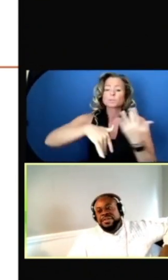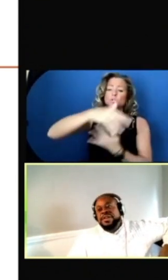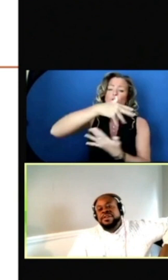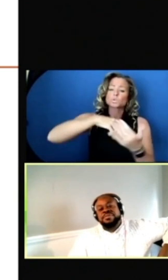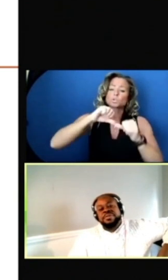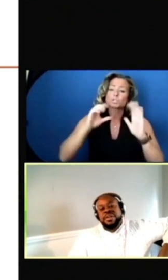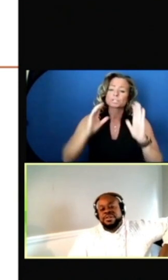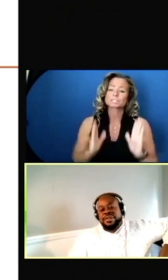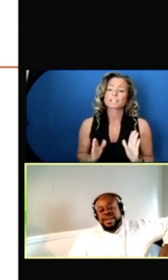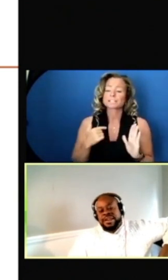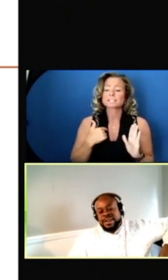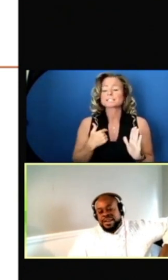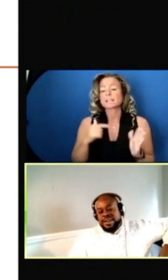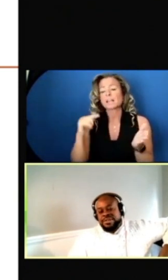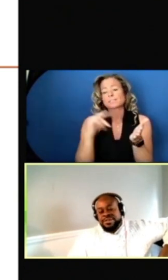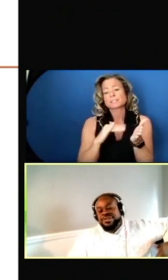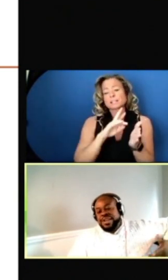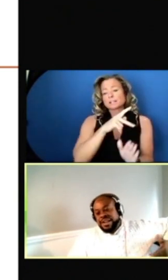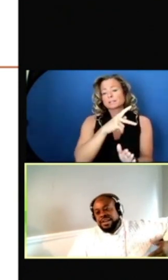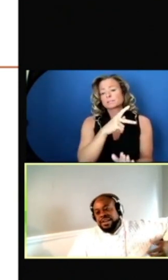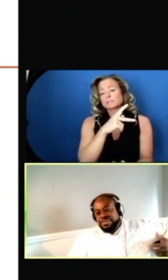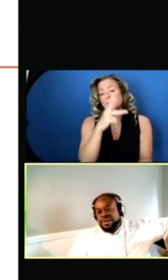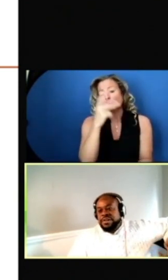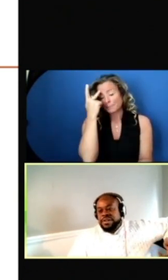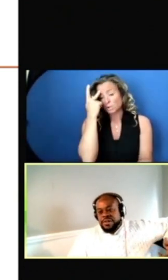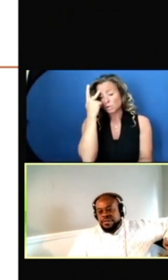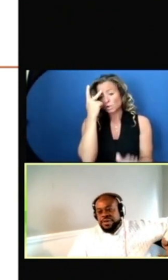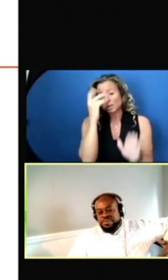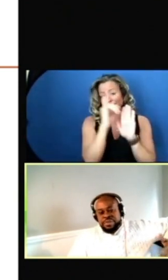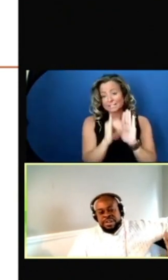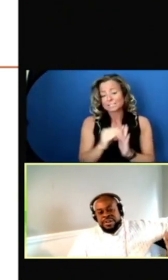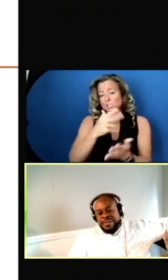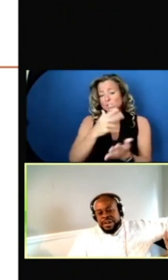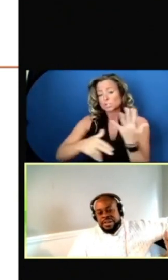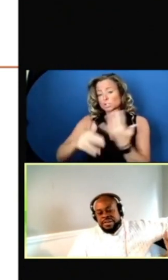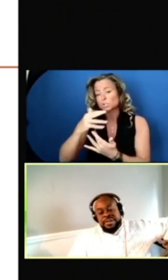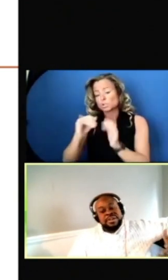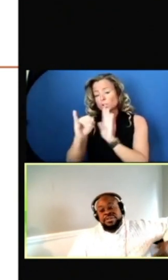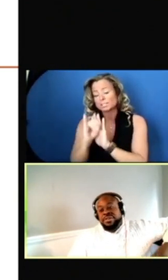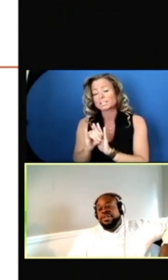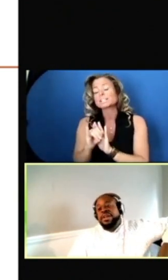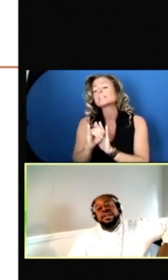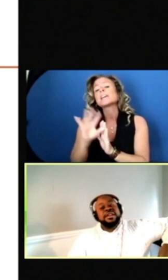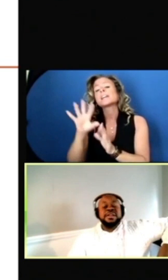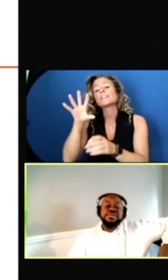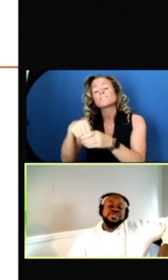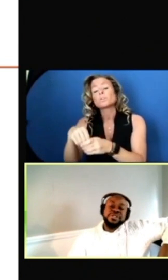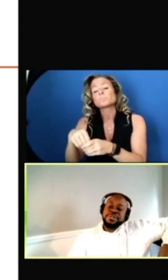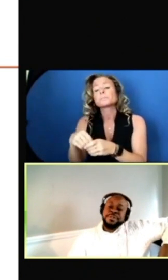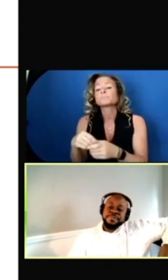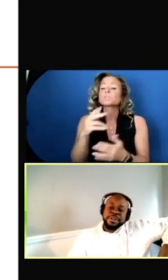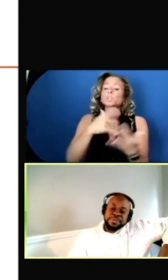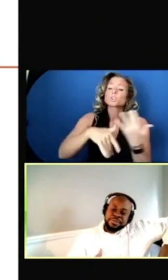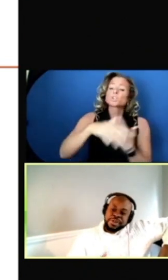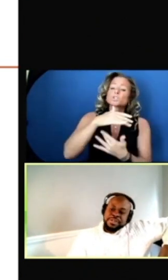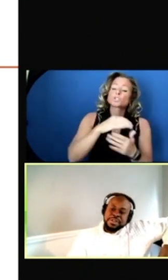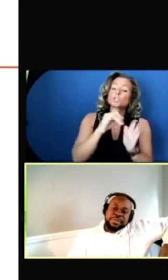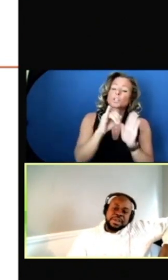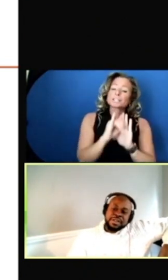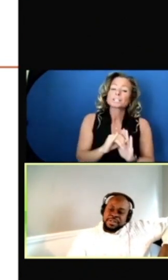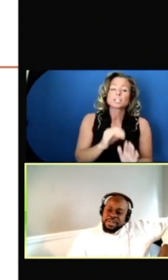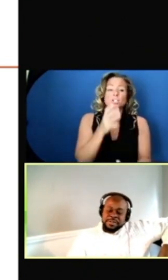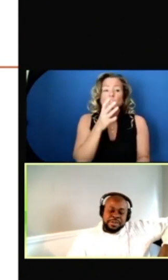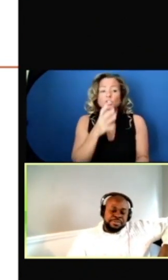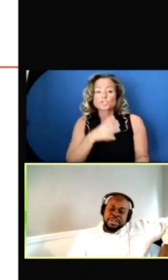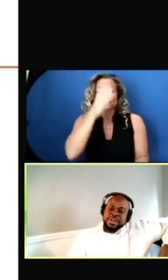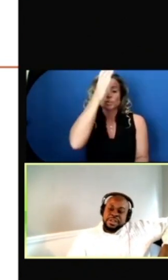scientist. I study political identity, social identity, and political involvement, broadly defined. Social identity can be gender, it can be race, it can